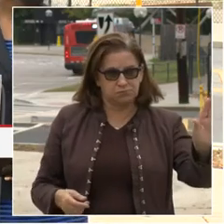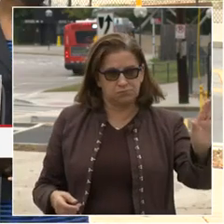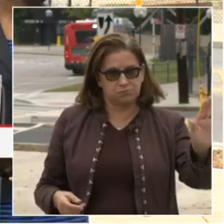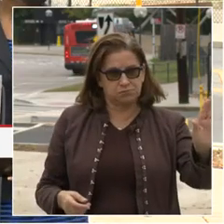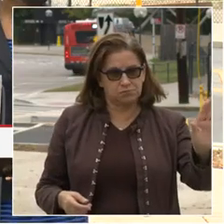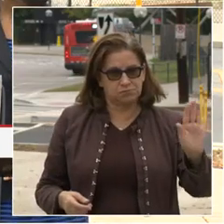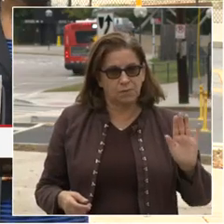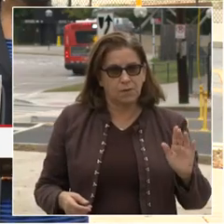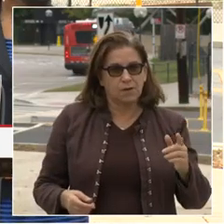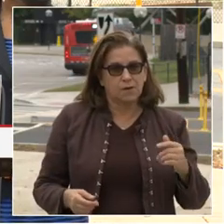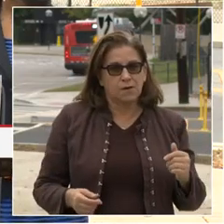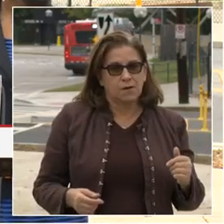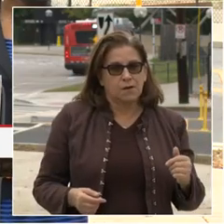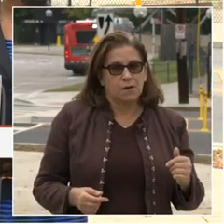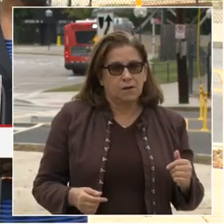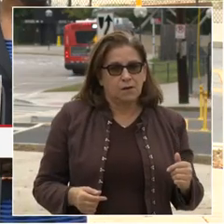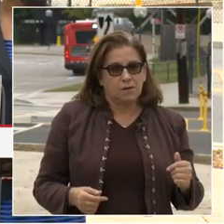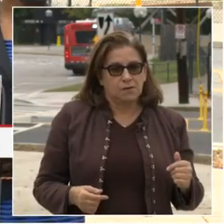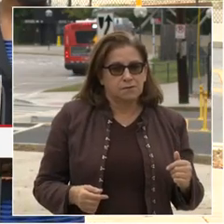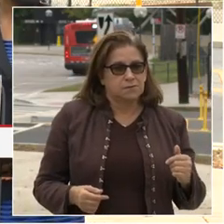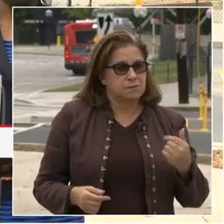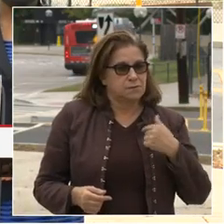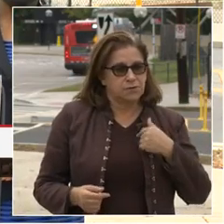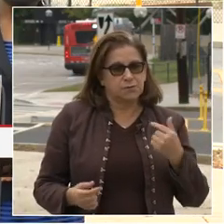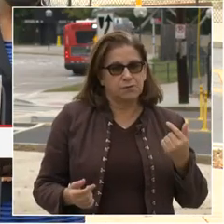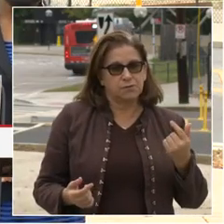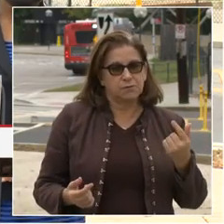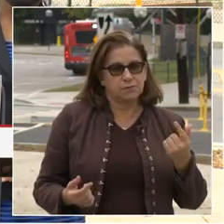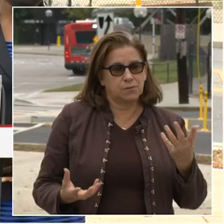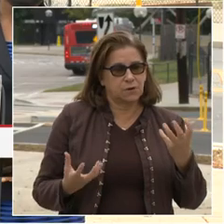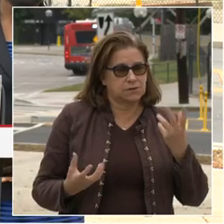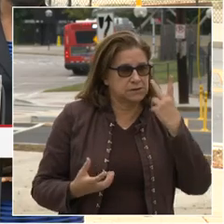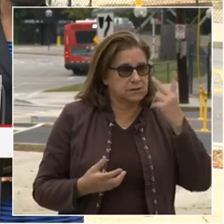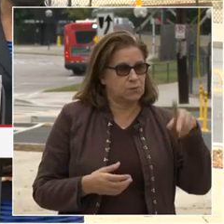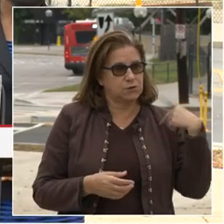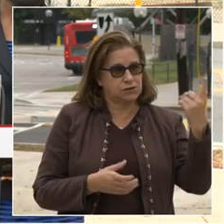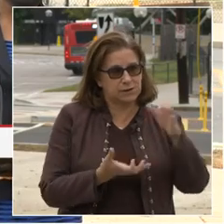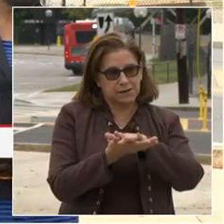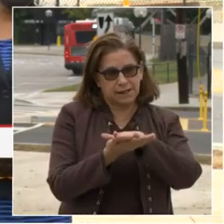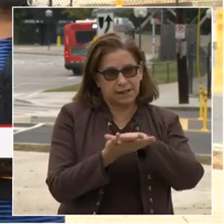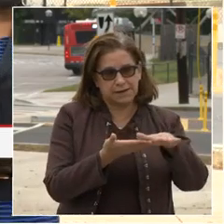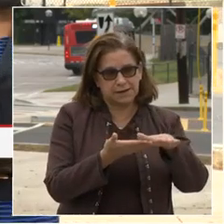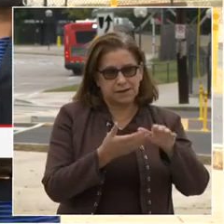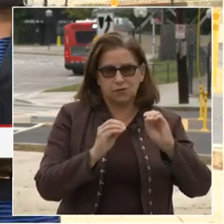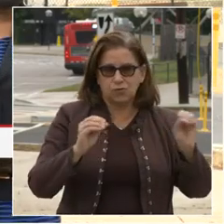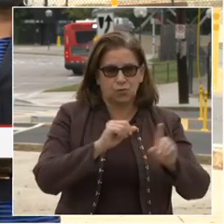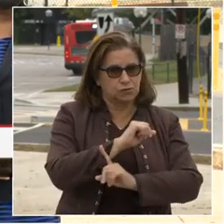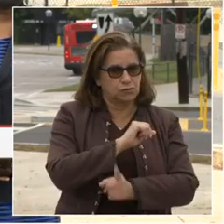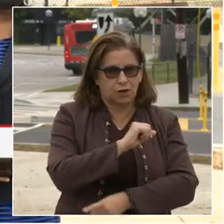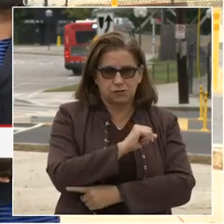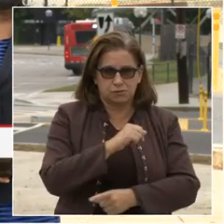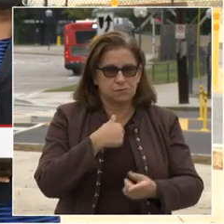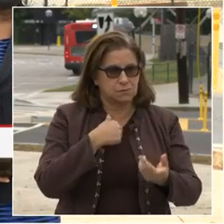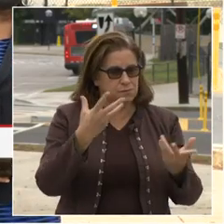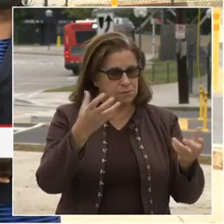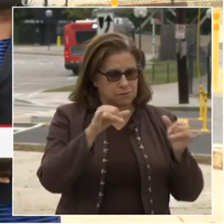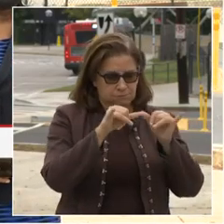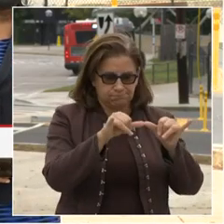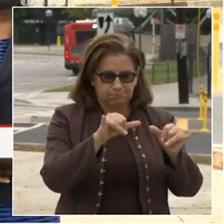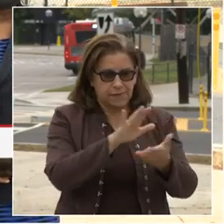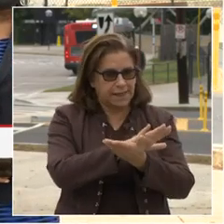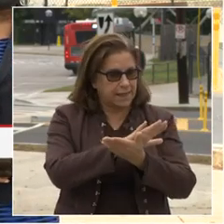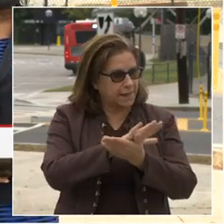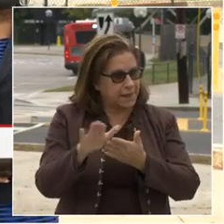want to see our litter on our streets. Is unacceptable to us as it is to the neighbors.